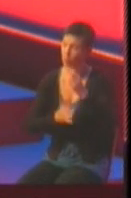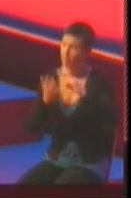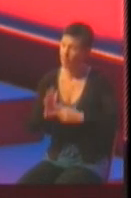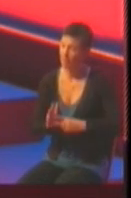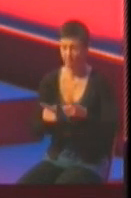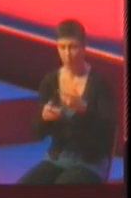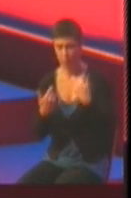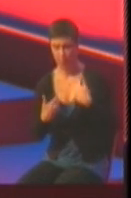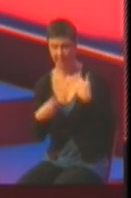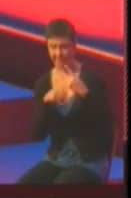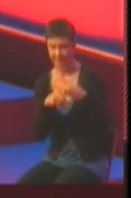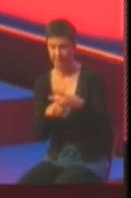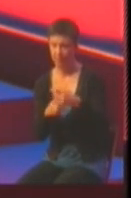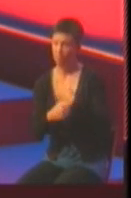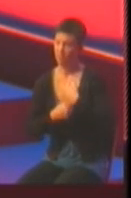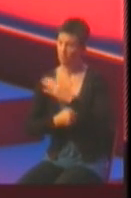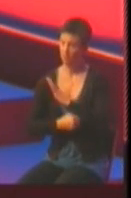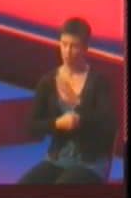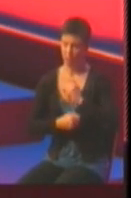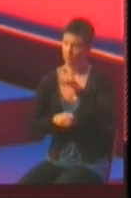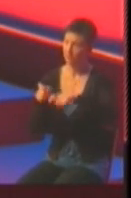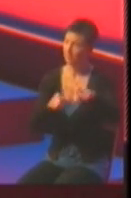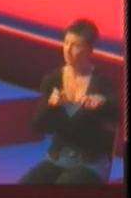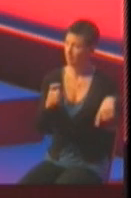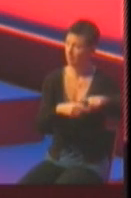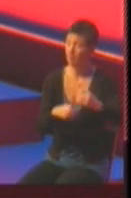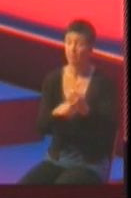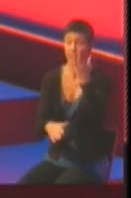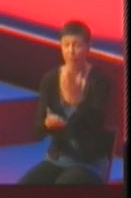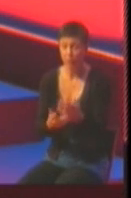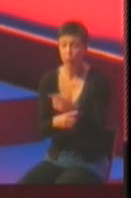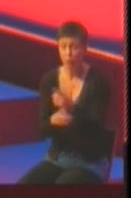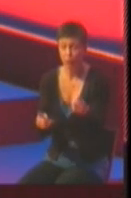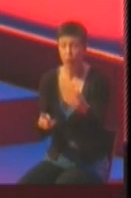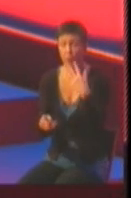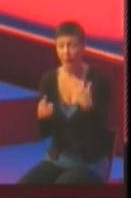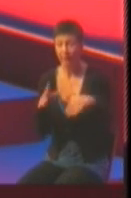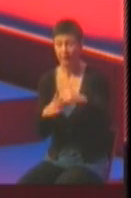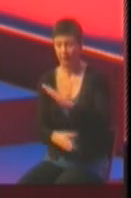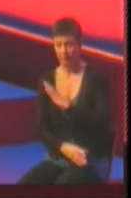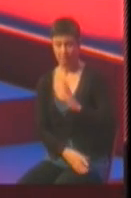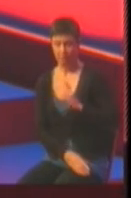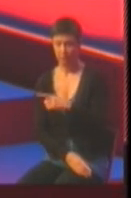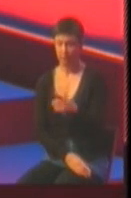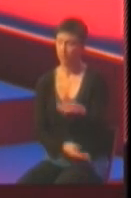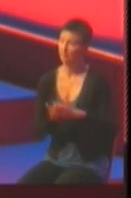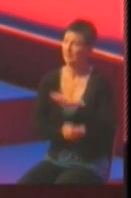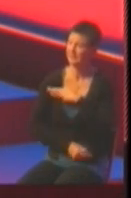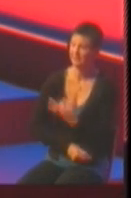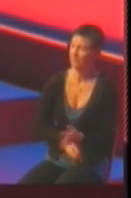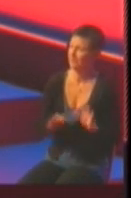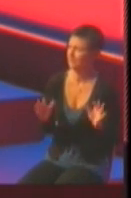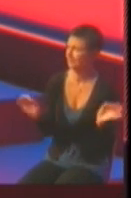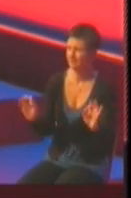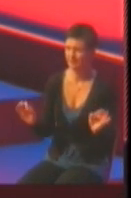the welfare of our personnel, making sure that being a member of the armed forces doesn't disadvantage